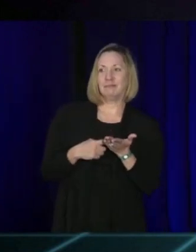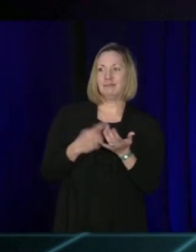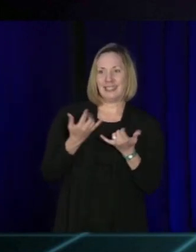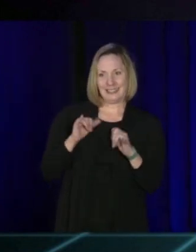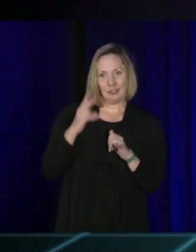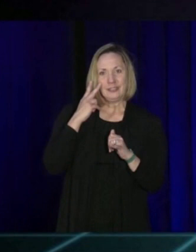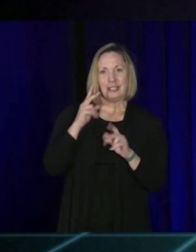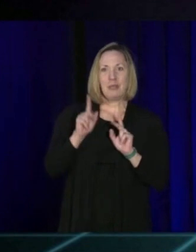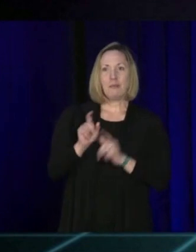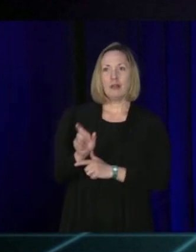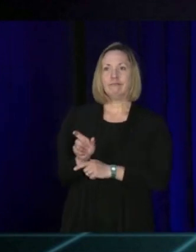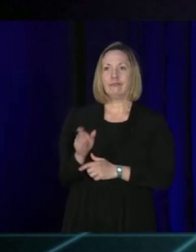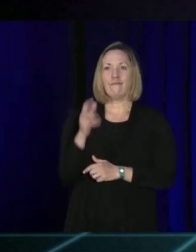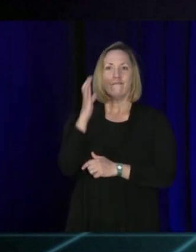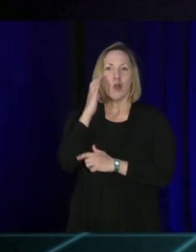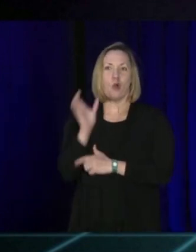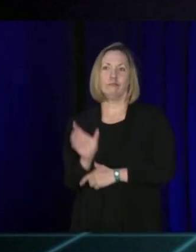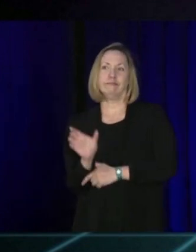and